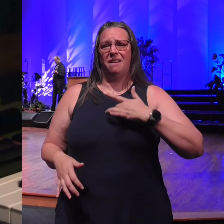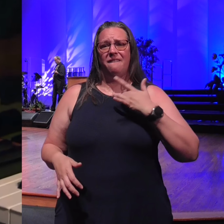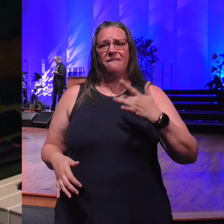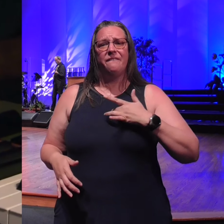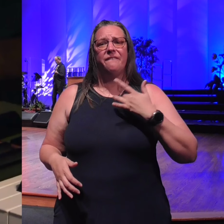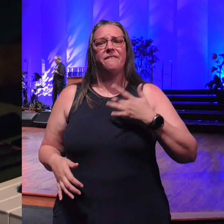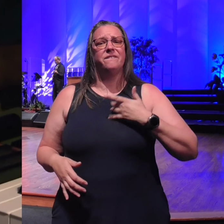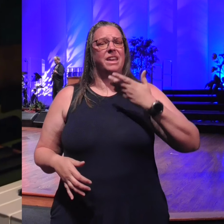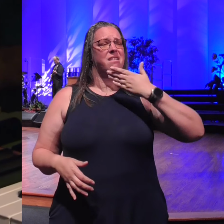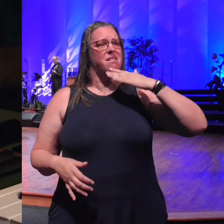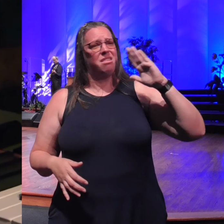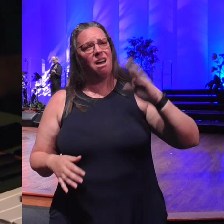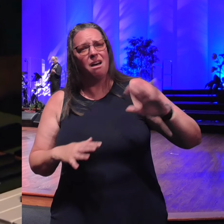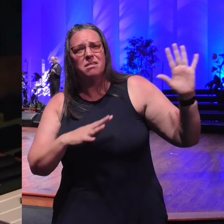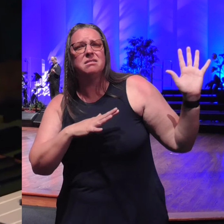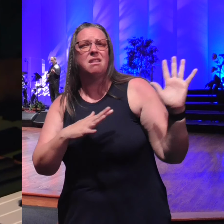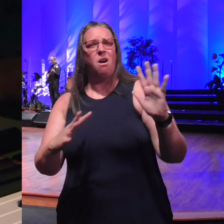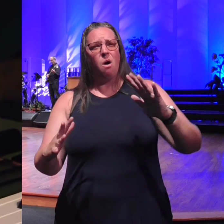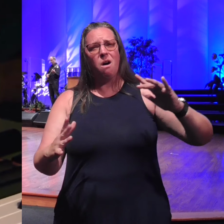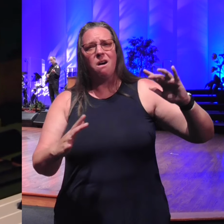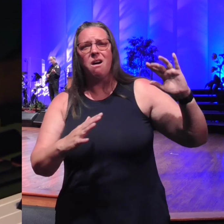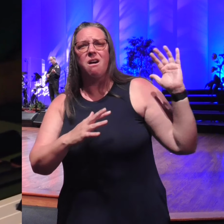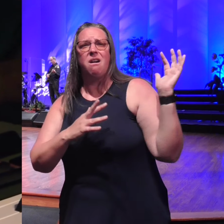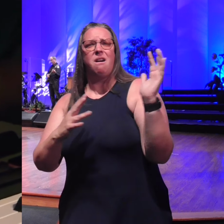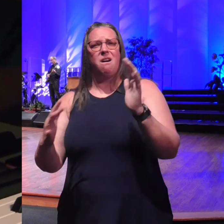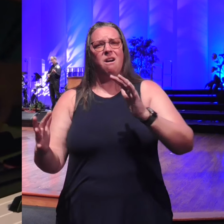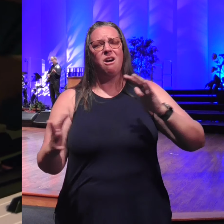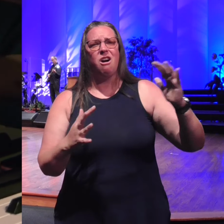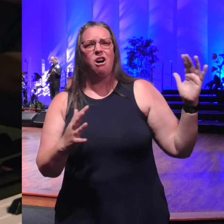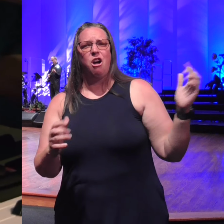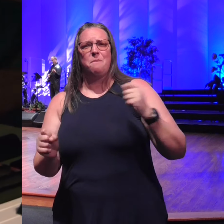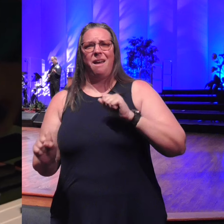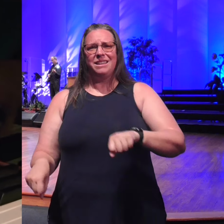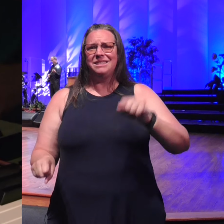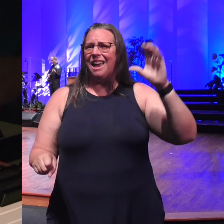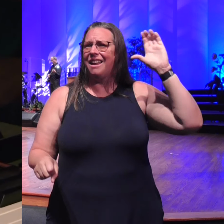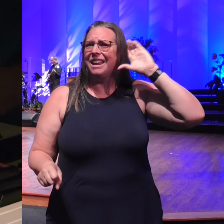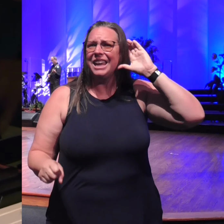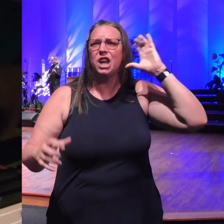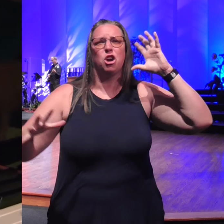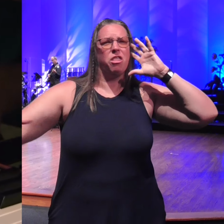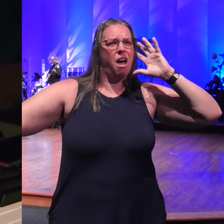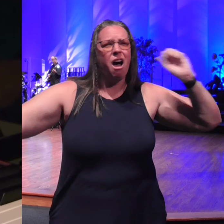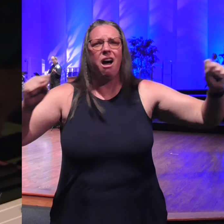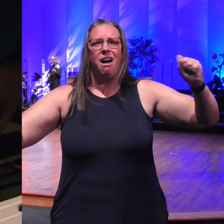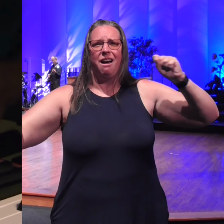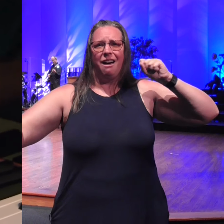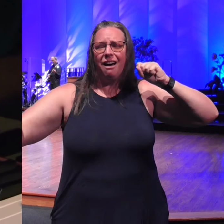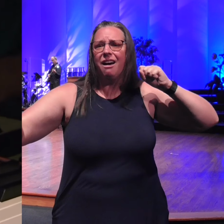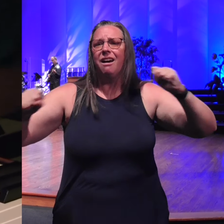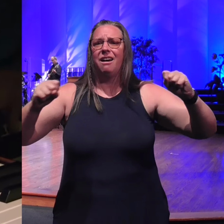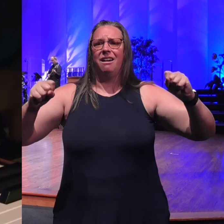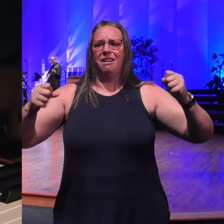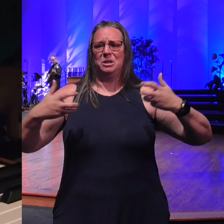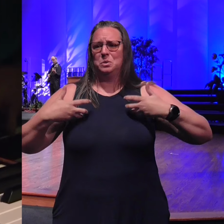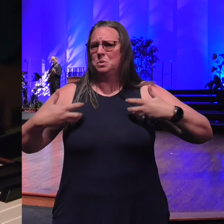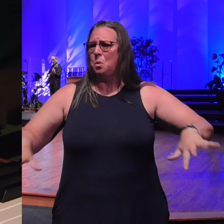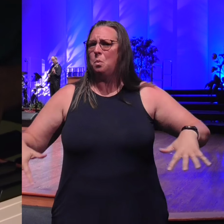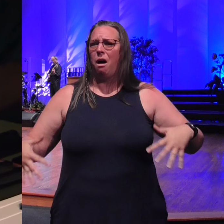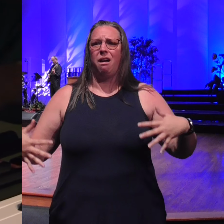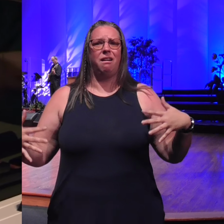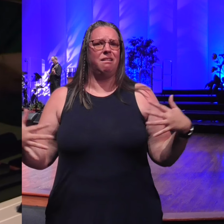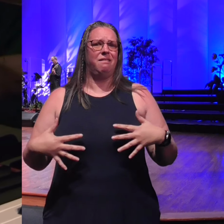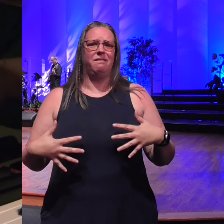storm just because I hear it roar. I don't want to fear the